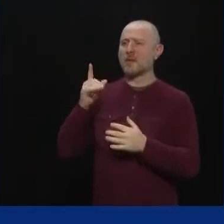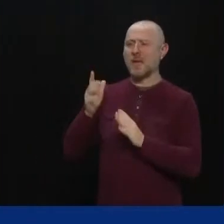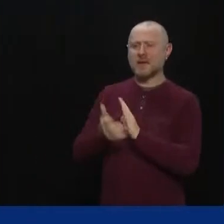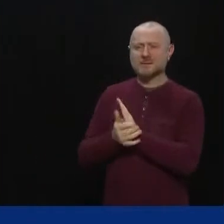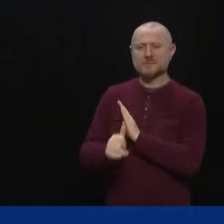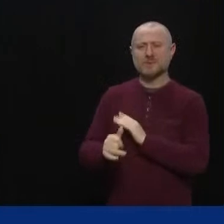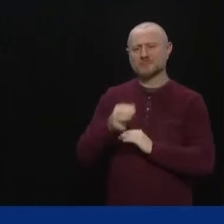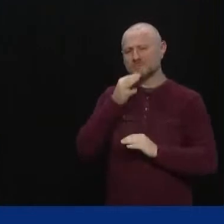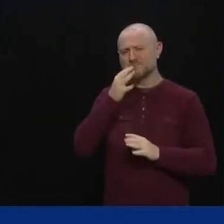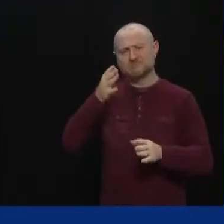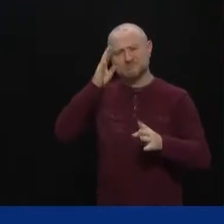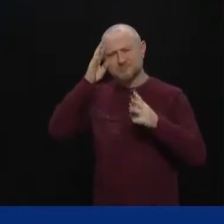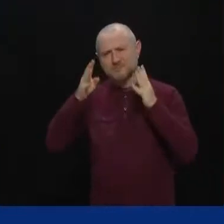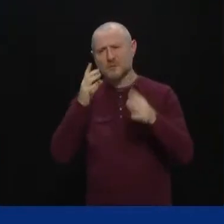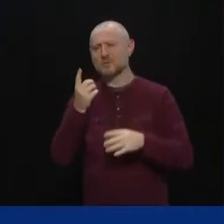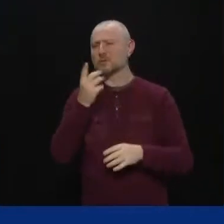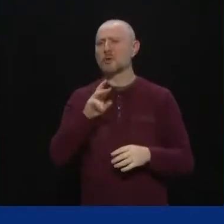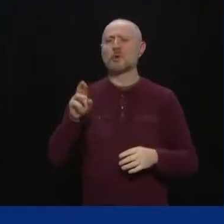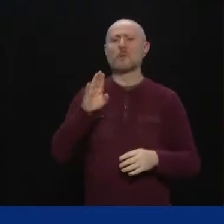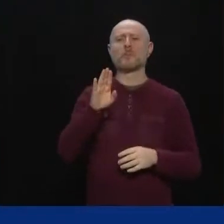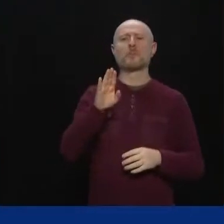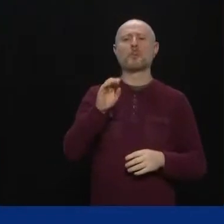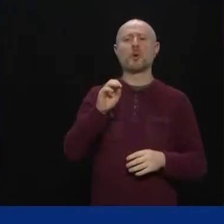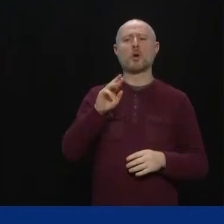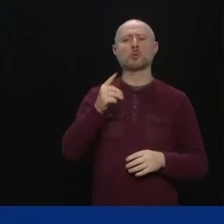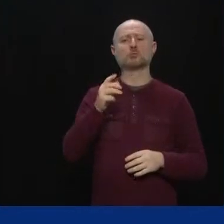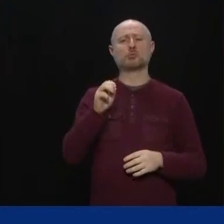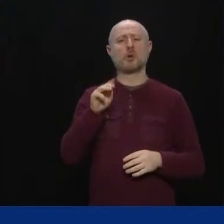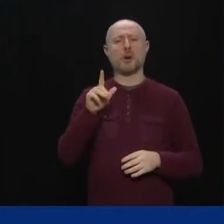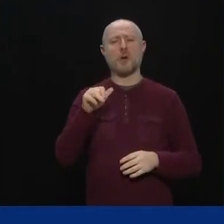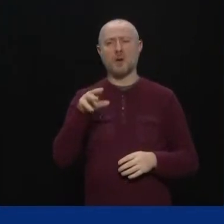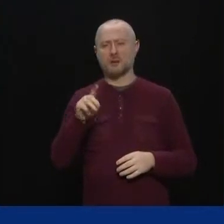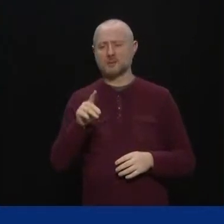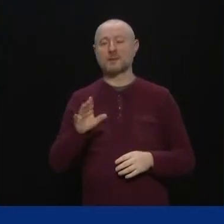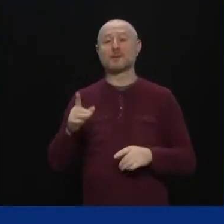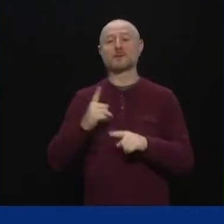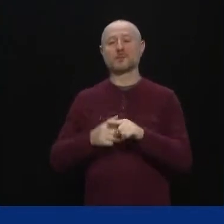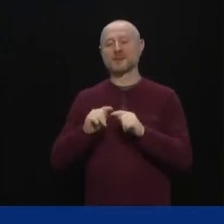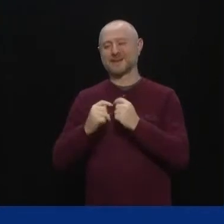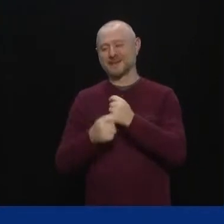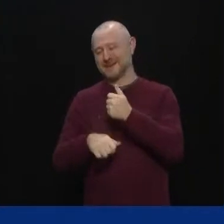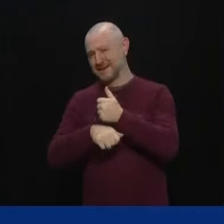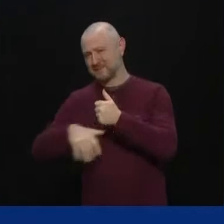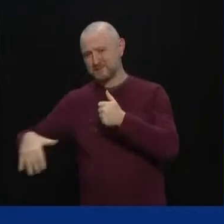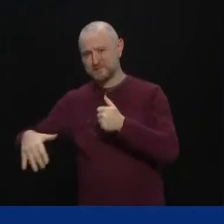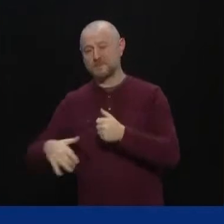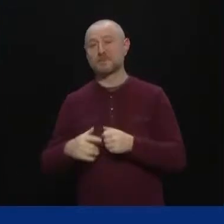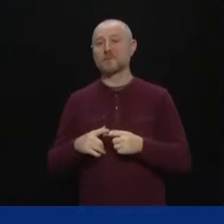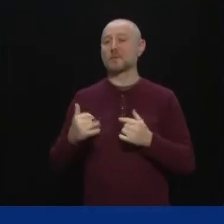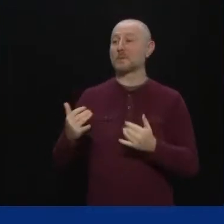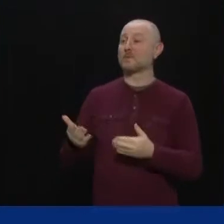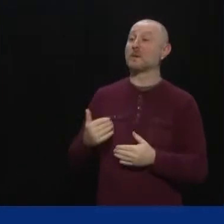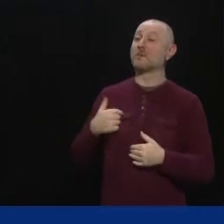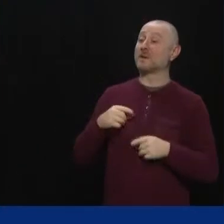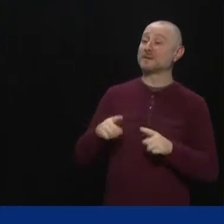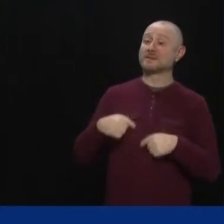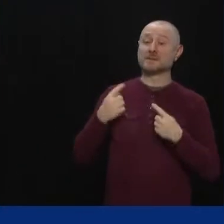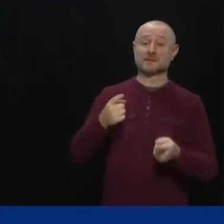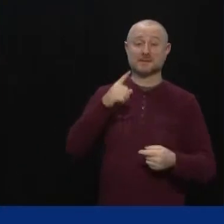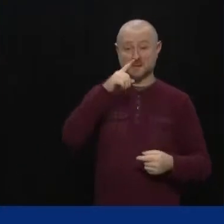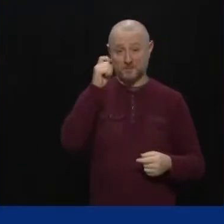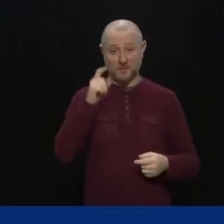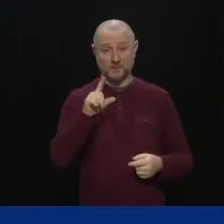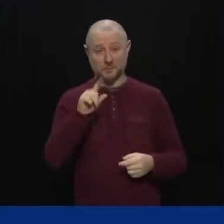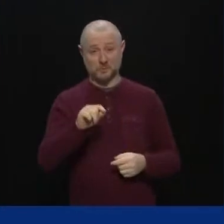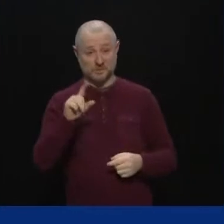of Dr. Andy Berkland and his team, and Andy is with us here today. Since the summer of 2020, the University